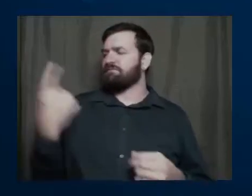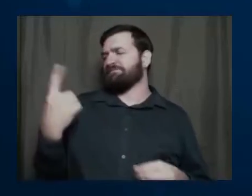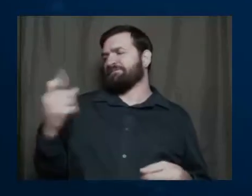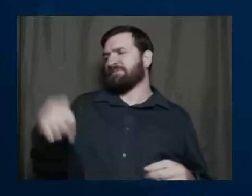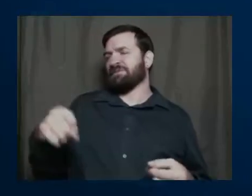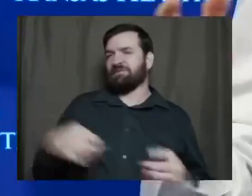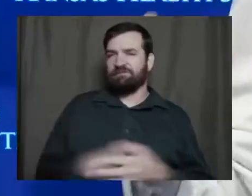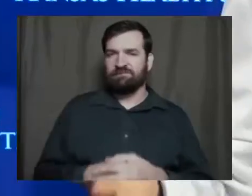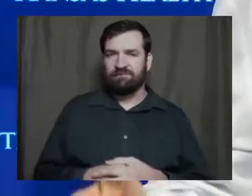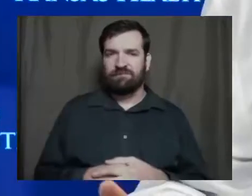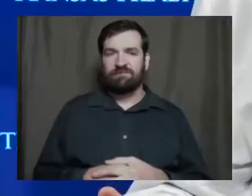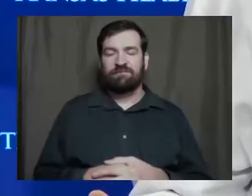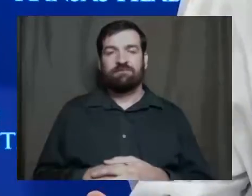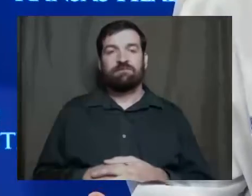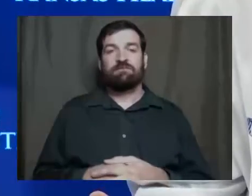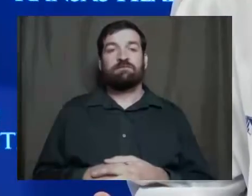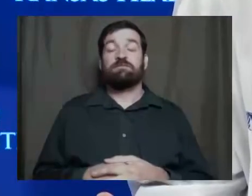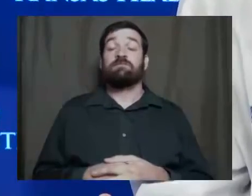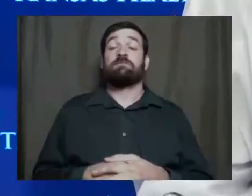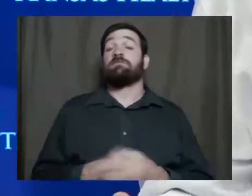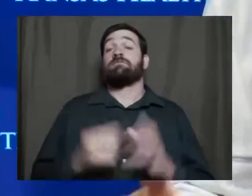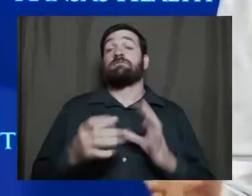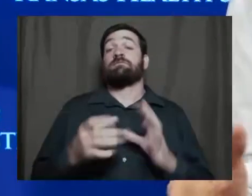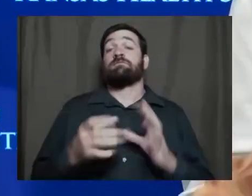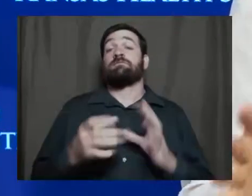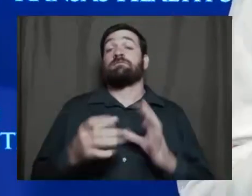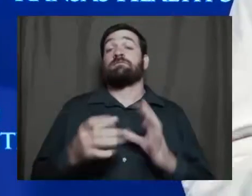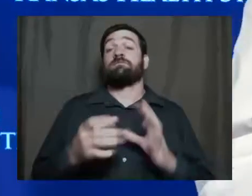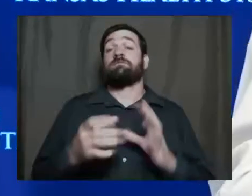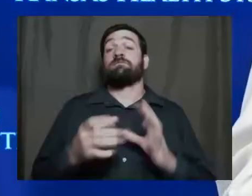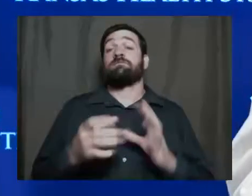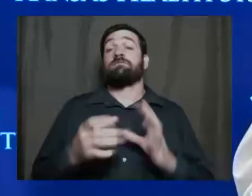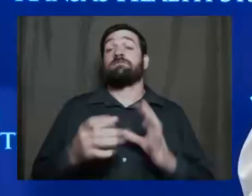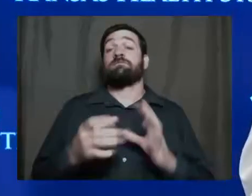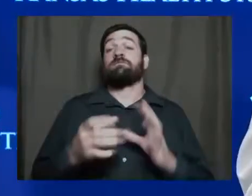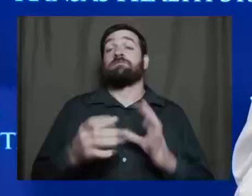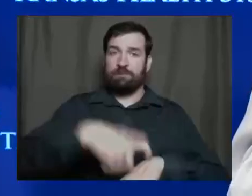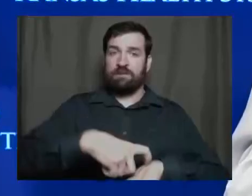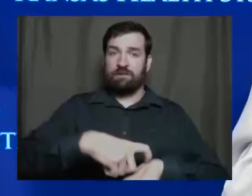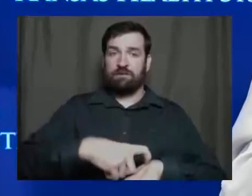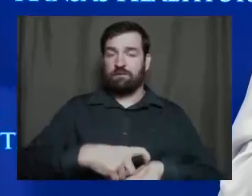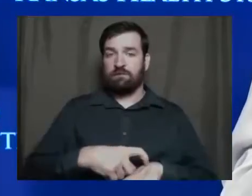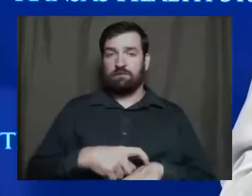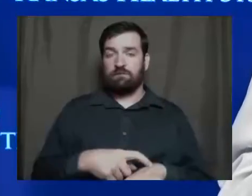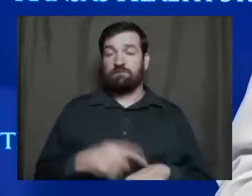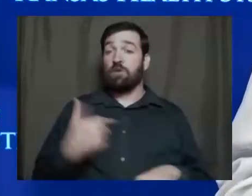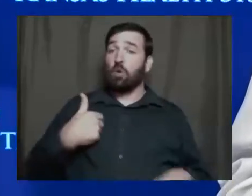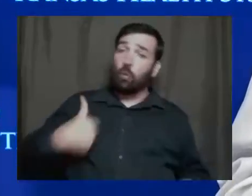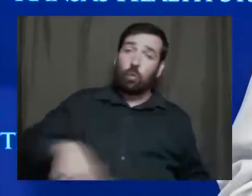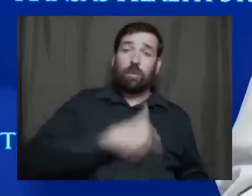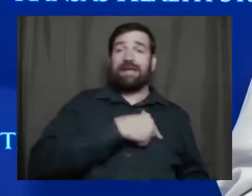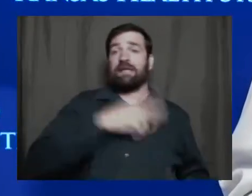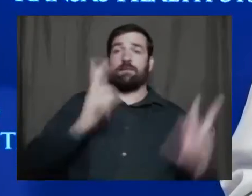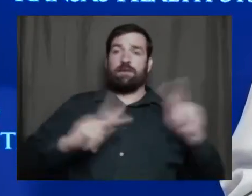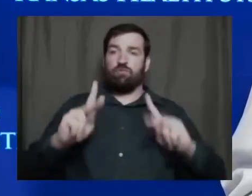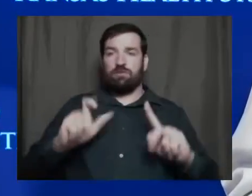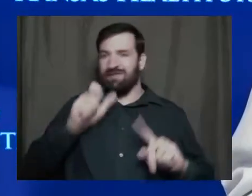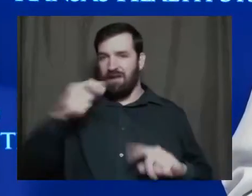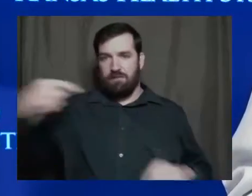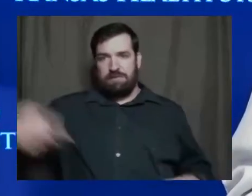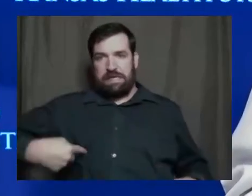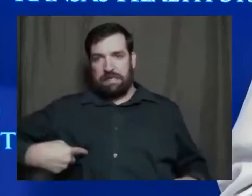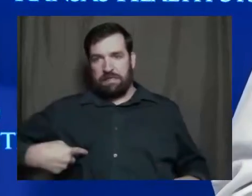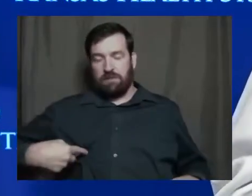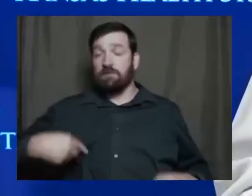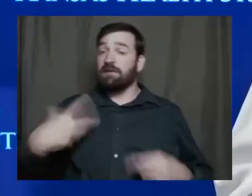just go back to something we've said around this program so many times. It's we the people, not I the one. And I would just say we the people includes children. And so